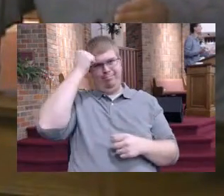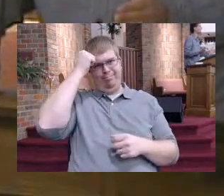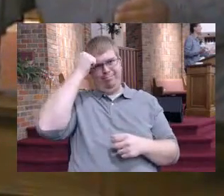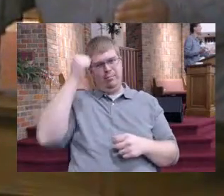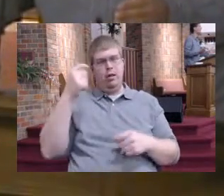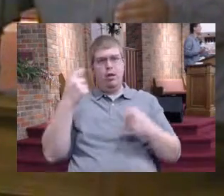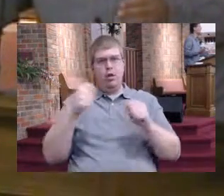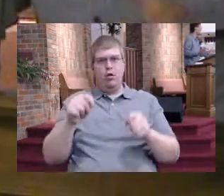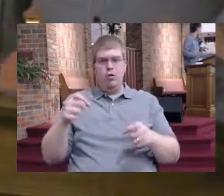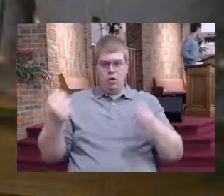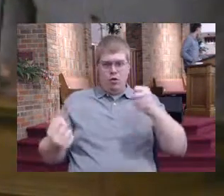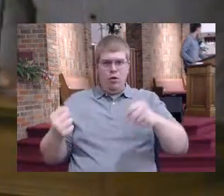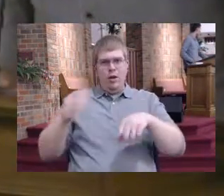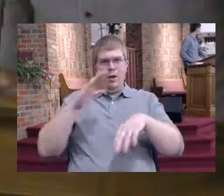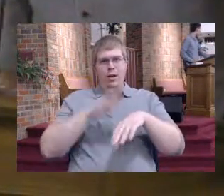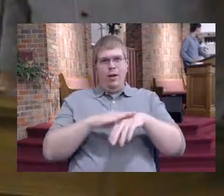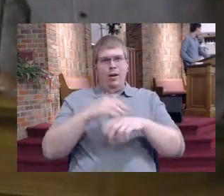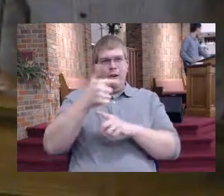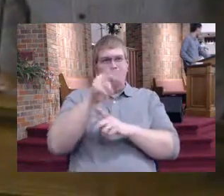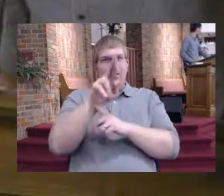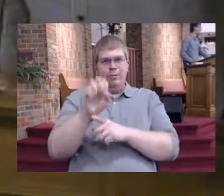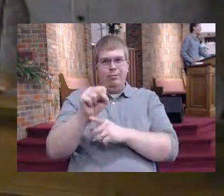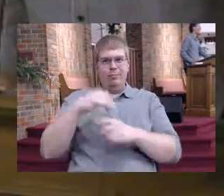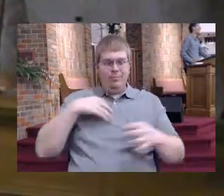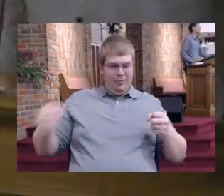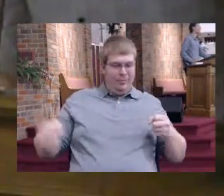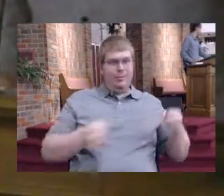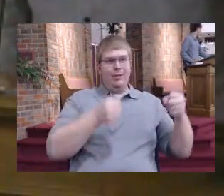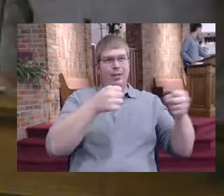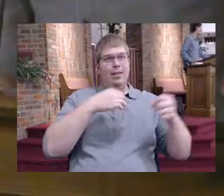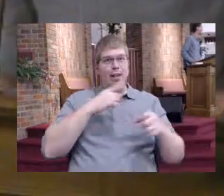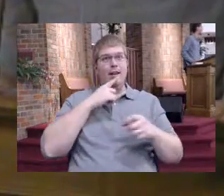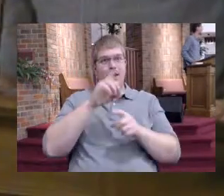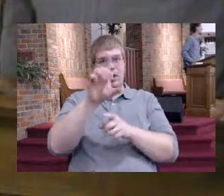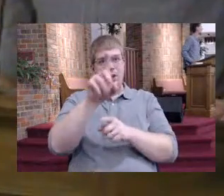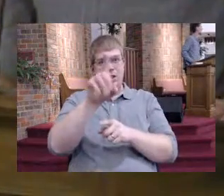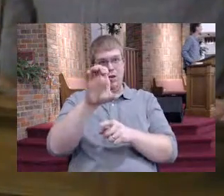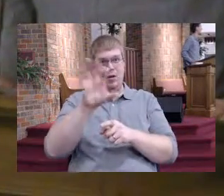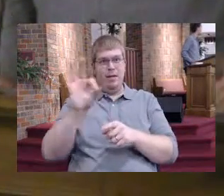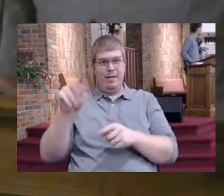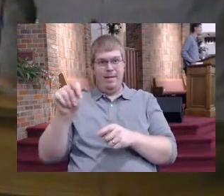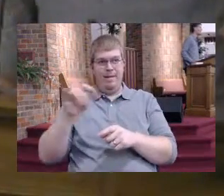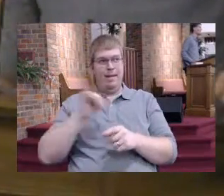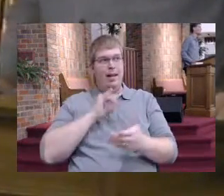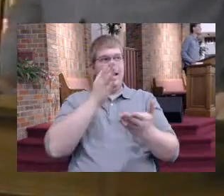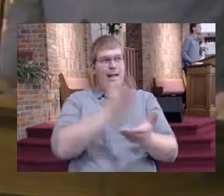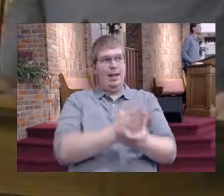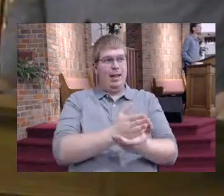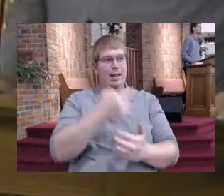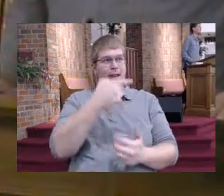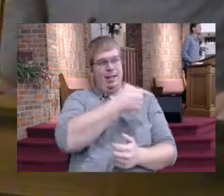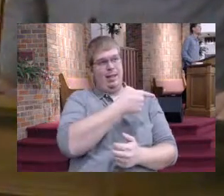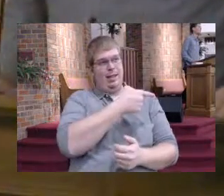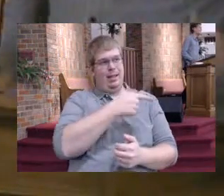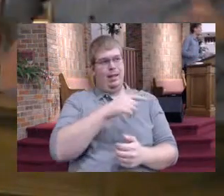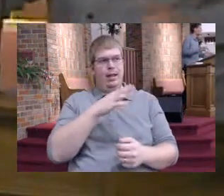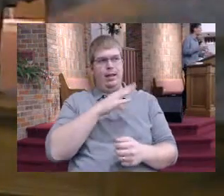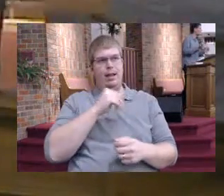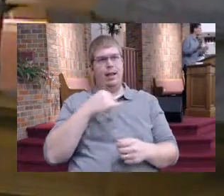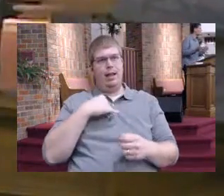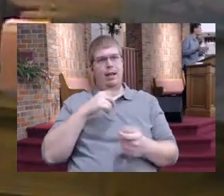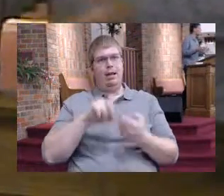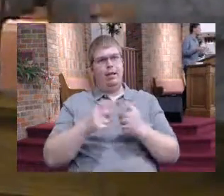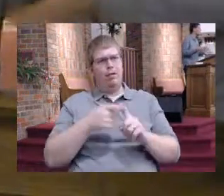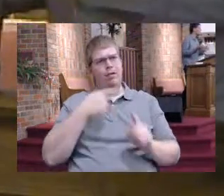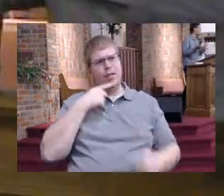grass about 100 feet. I had stopped the car about 100 feet before where you see the car is now. And I asked my teammate who was with me, "What do you think? Should we just